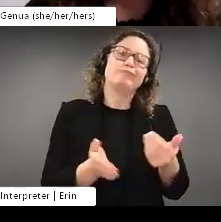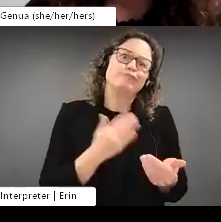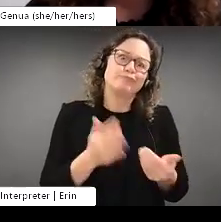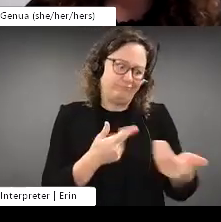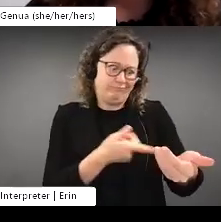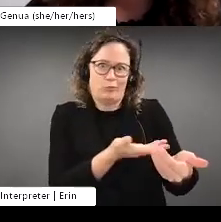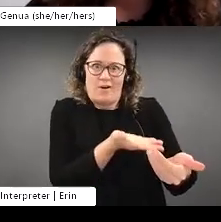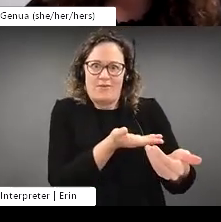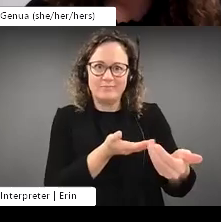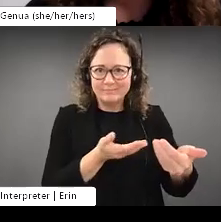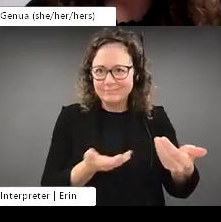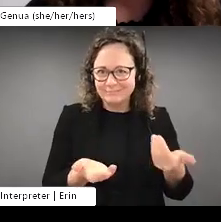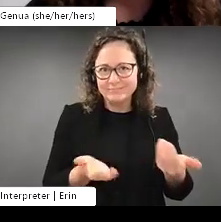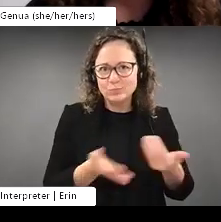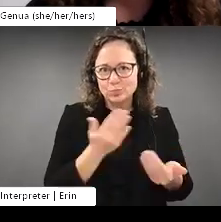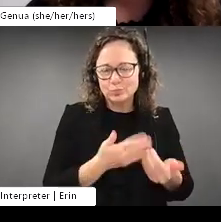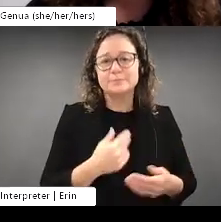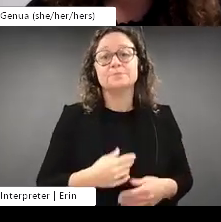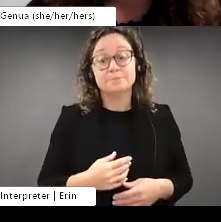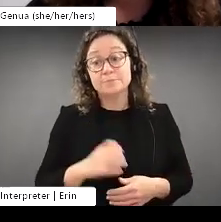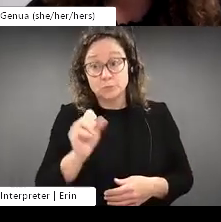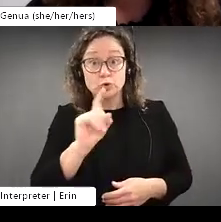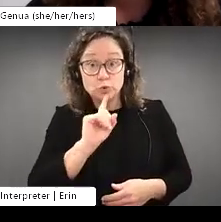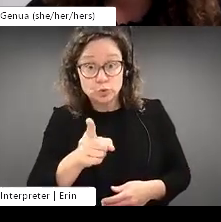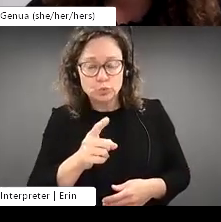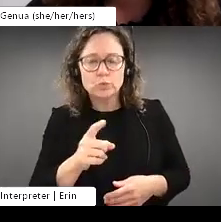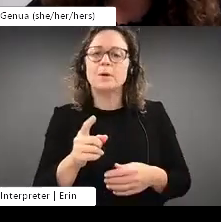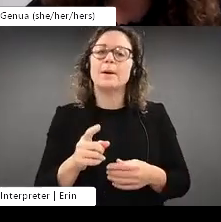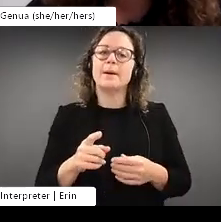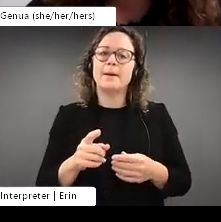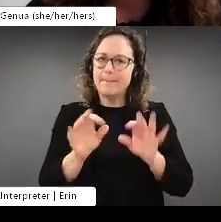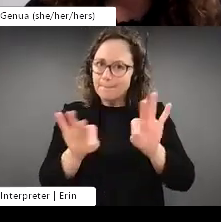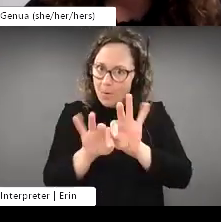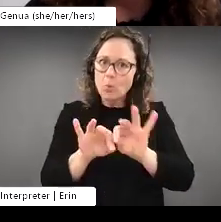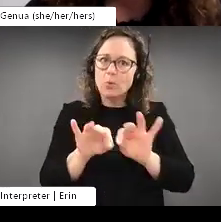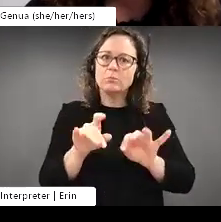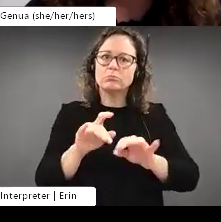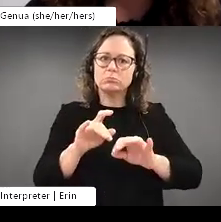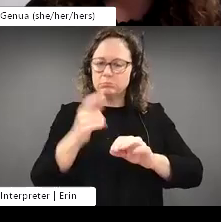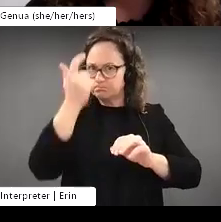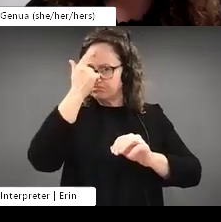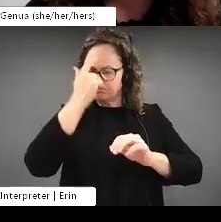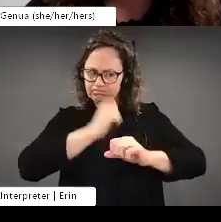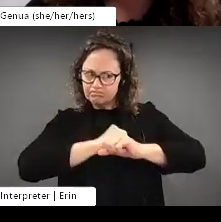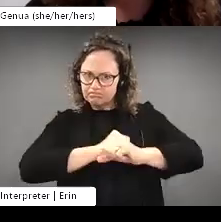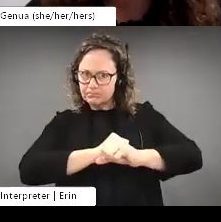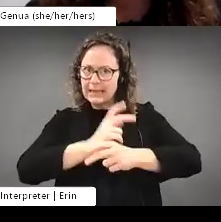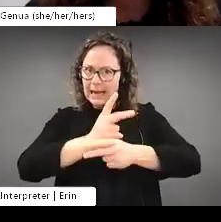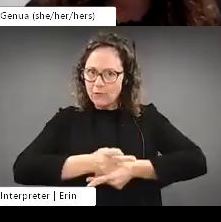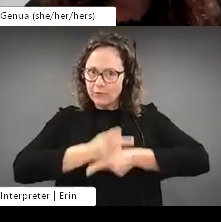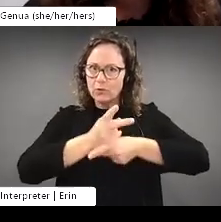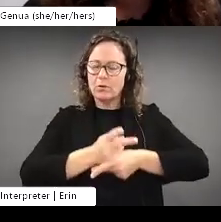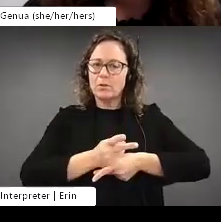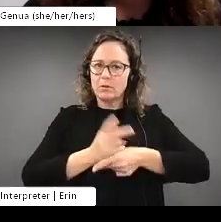we discussed earlier, we just want to, use caution when using online